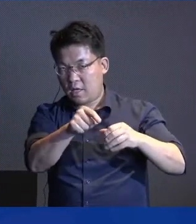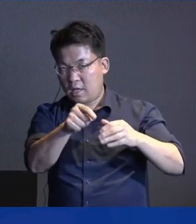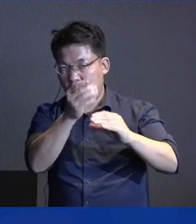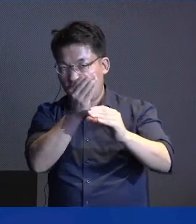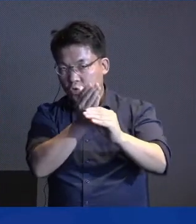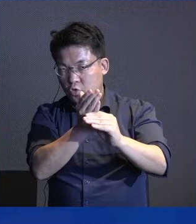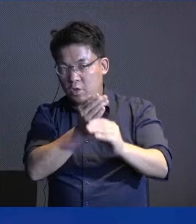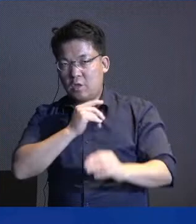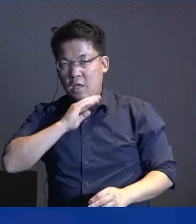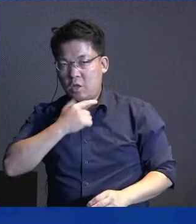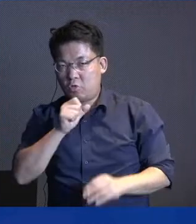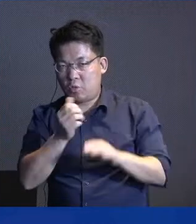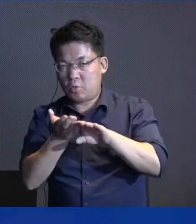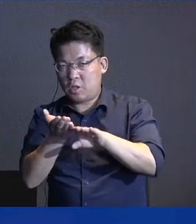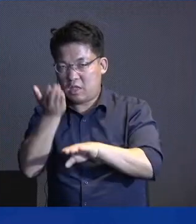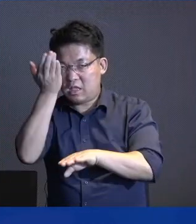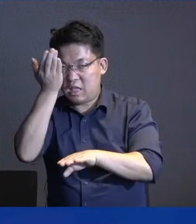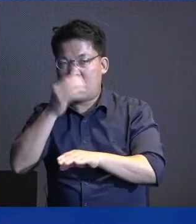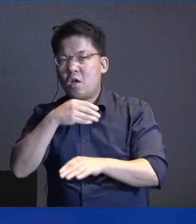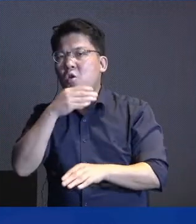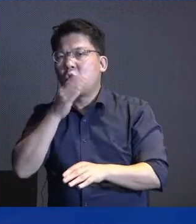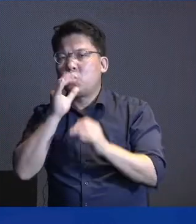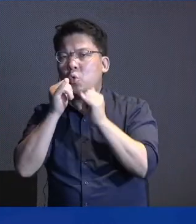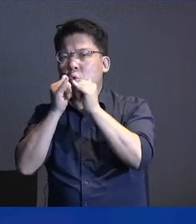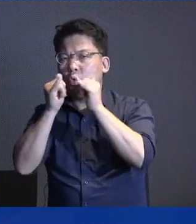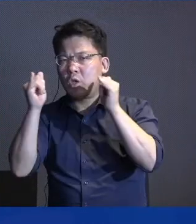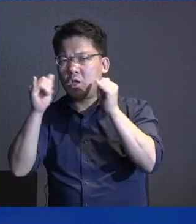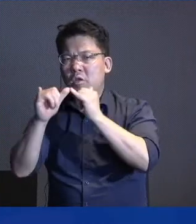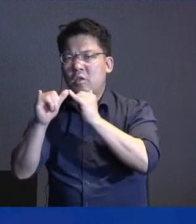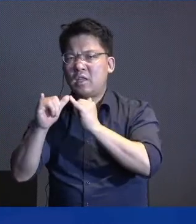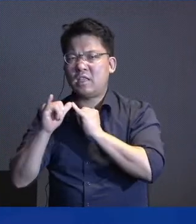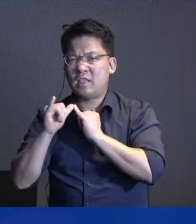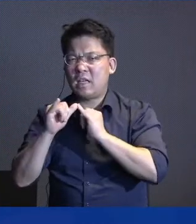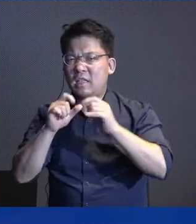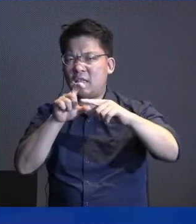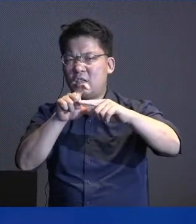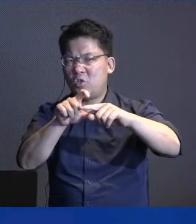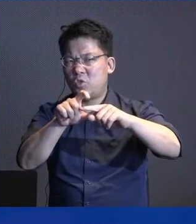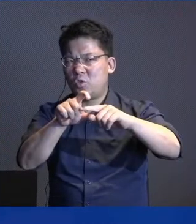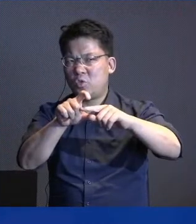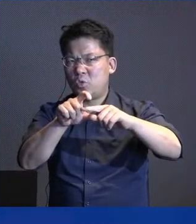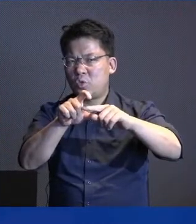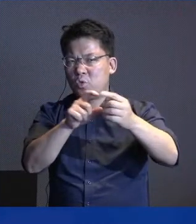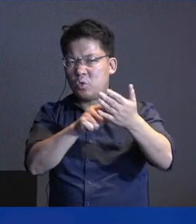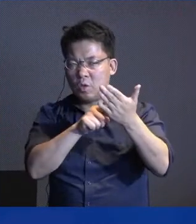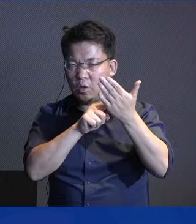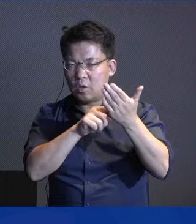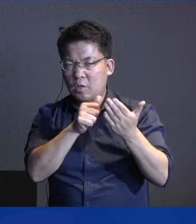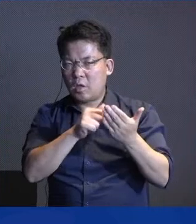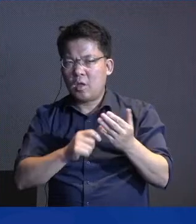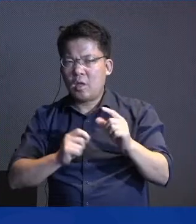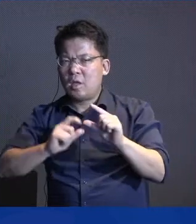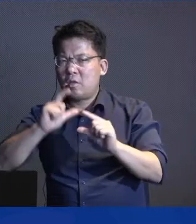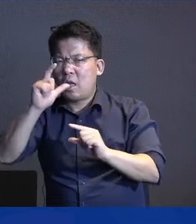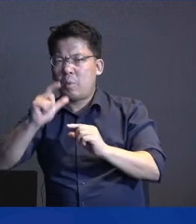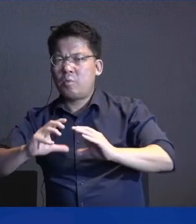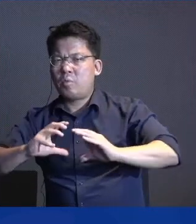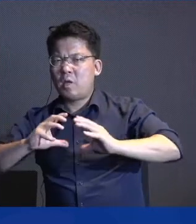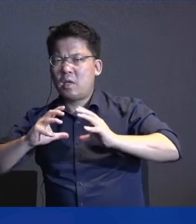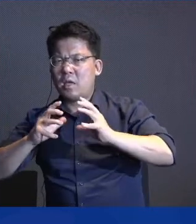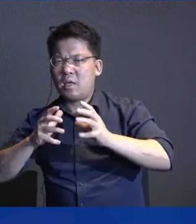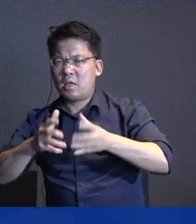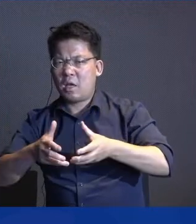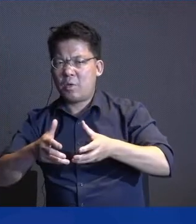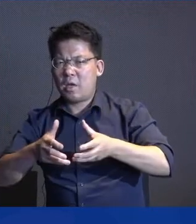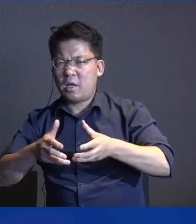among older adults exists in many societies regardless of how much advanced the country